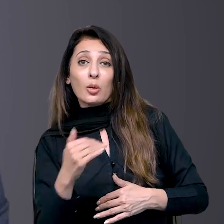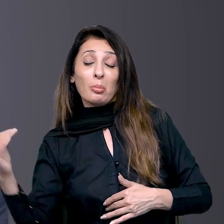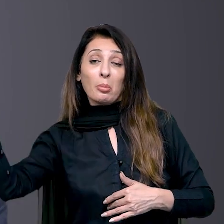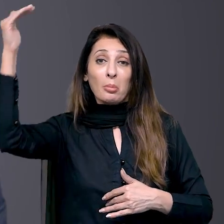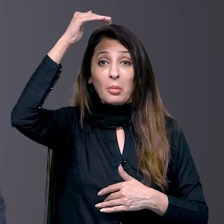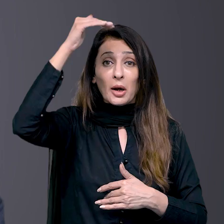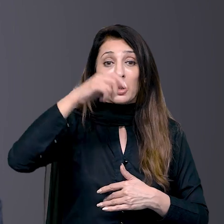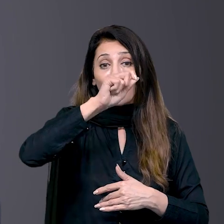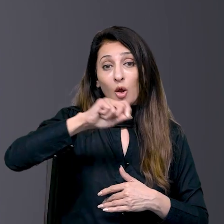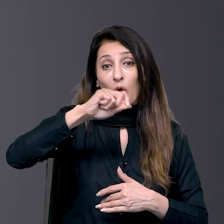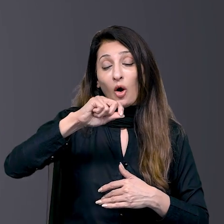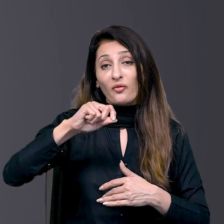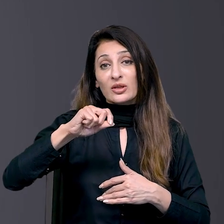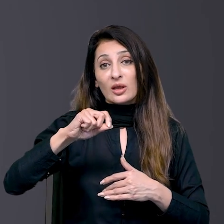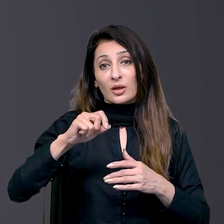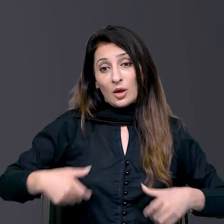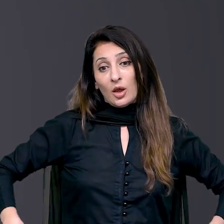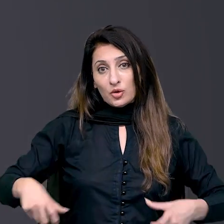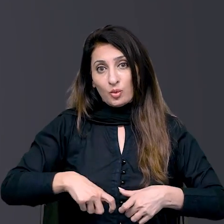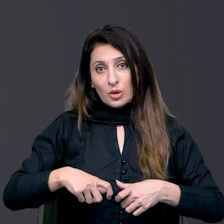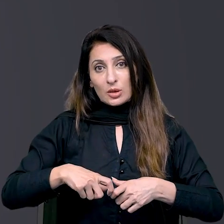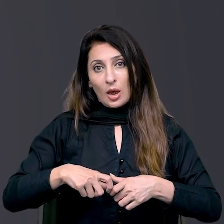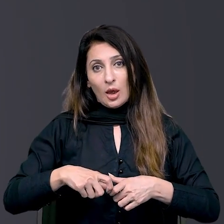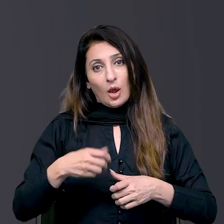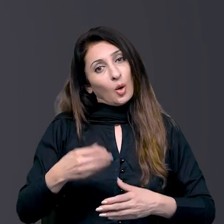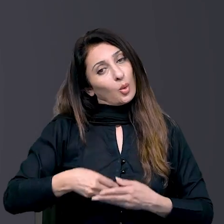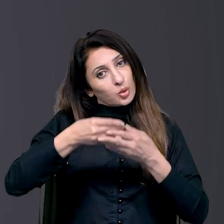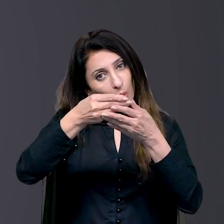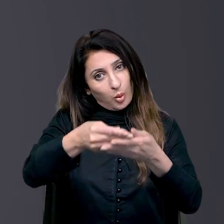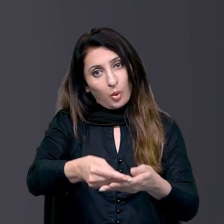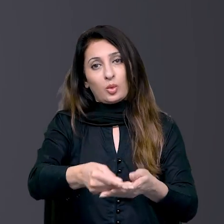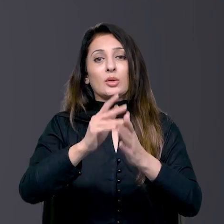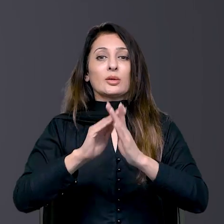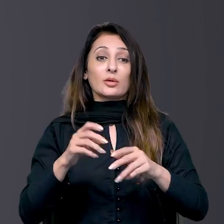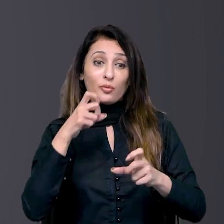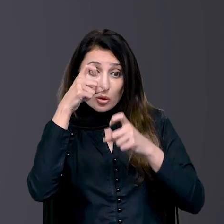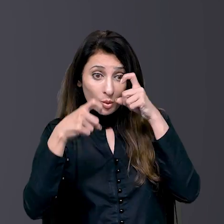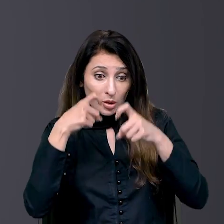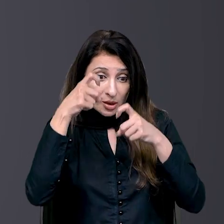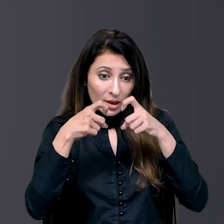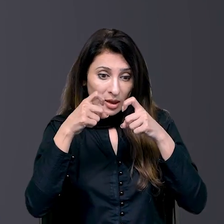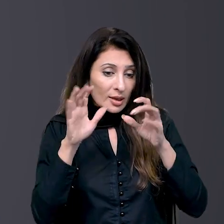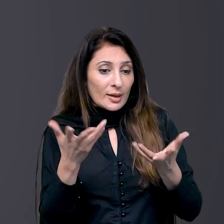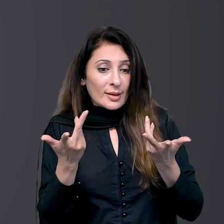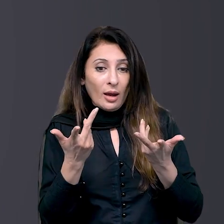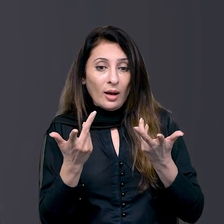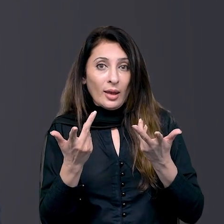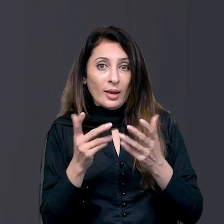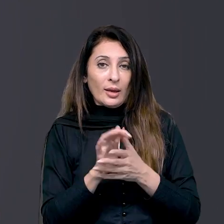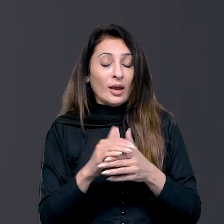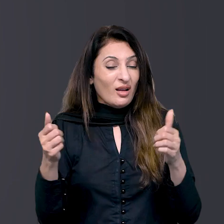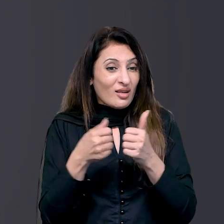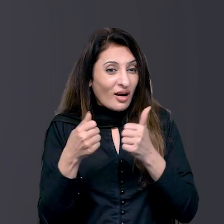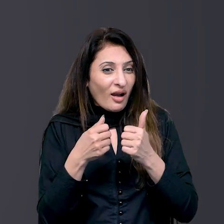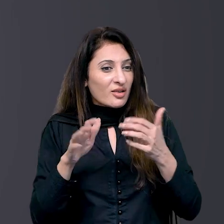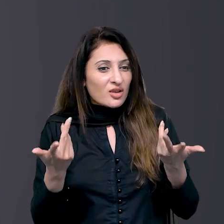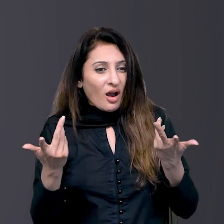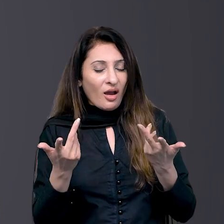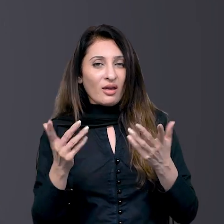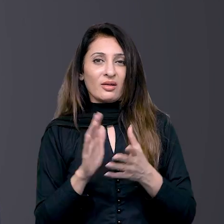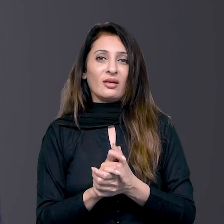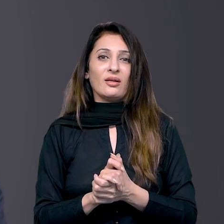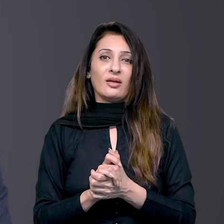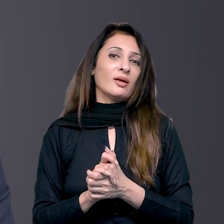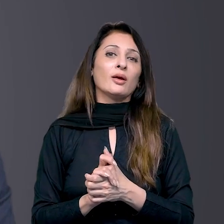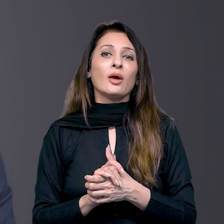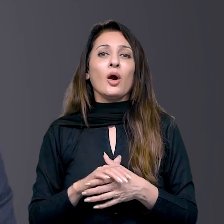police officer like the Capital City Police Officer, the CCPO, to examine the merits of the case and proceed as per law.